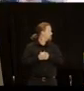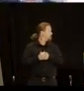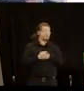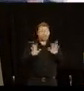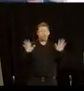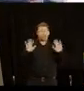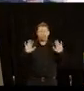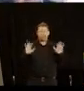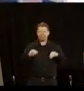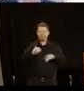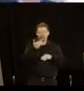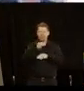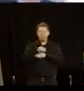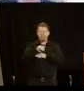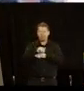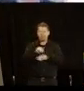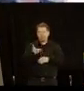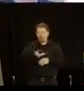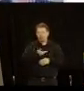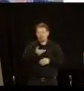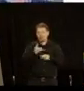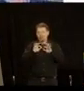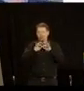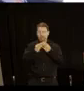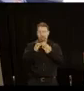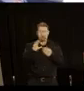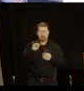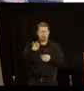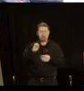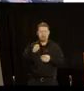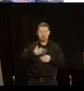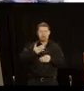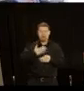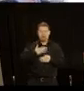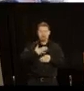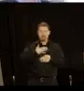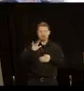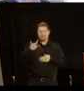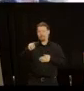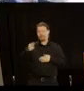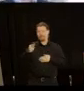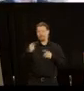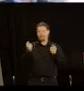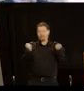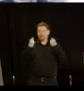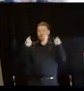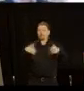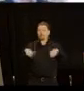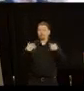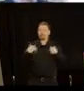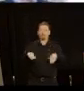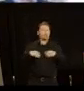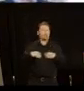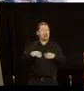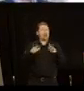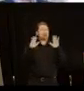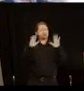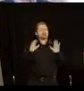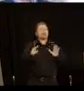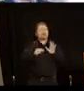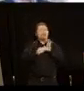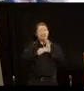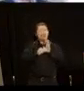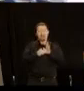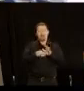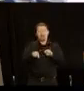Hey, good evening, and welcome to Family Cafe. Happy 25th anniversary. What an amazing model we have here in Florida.